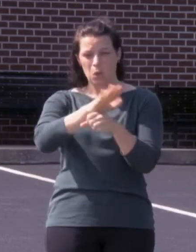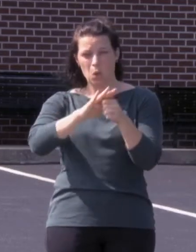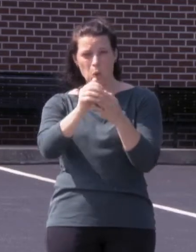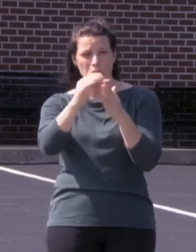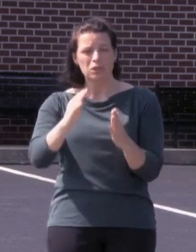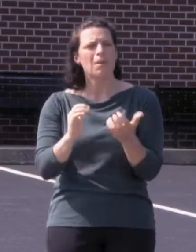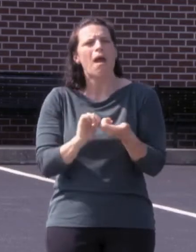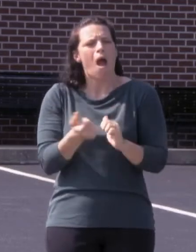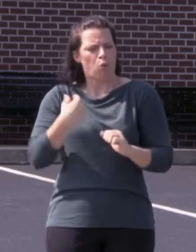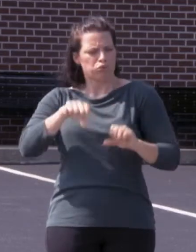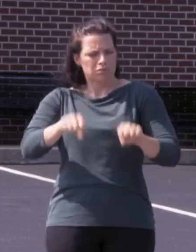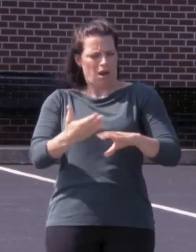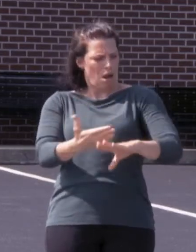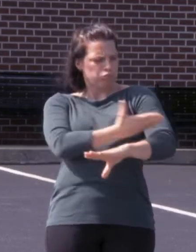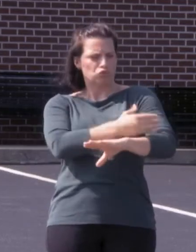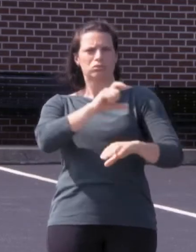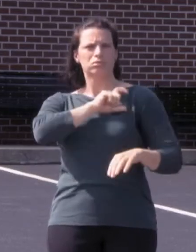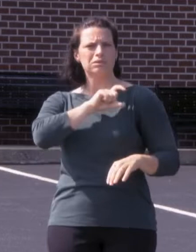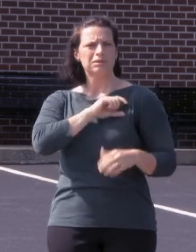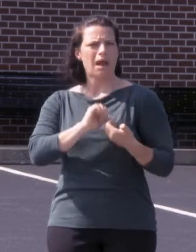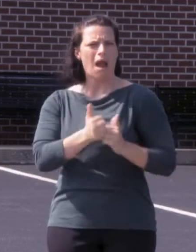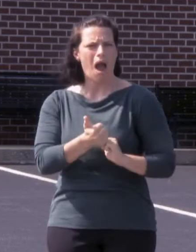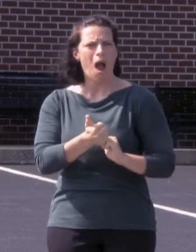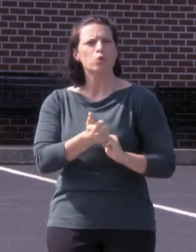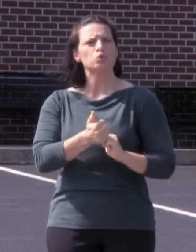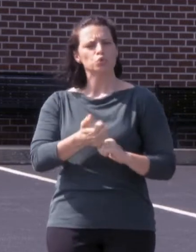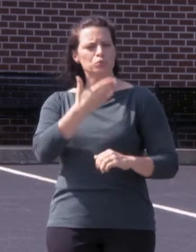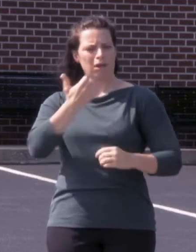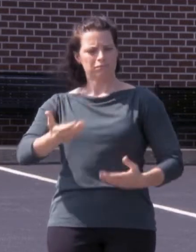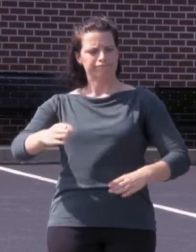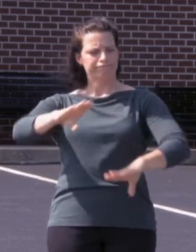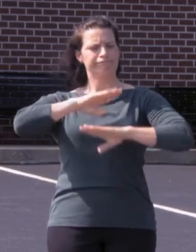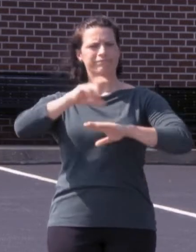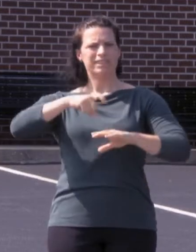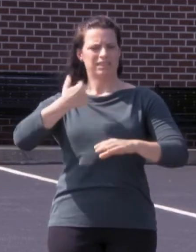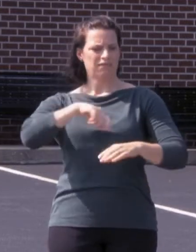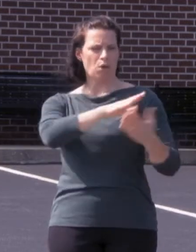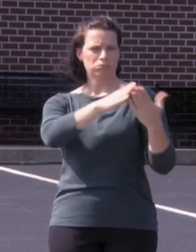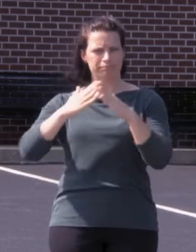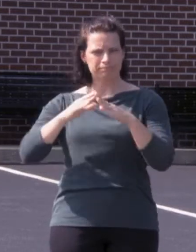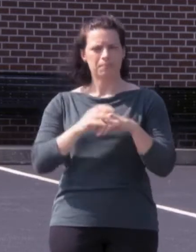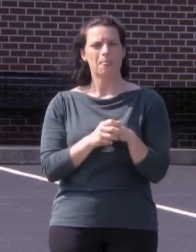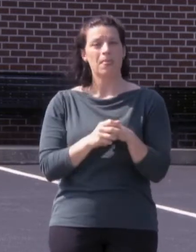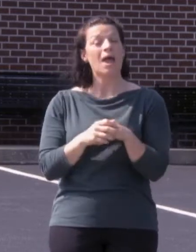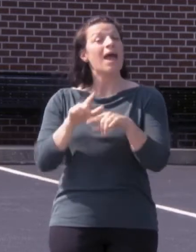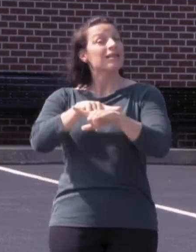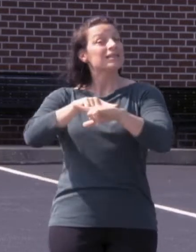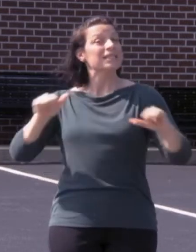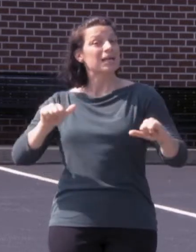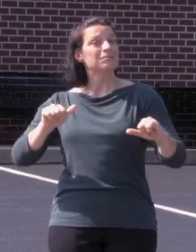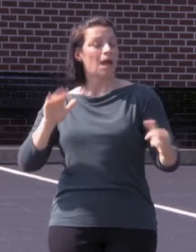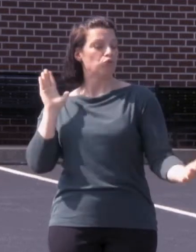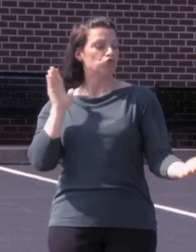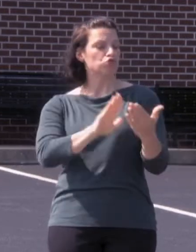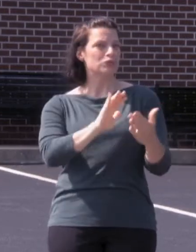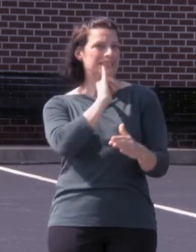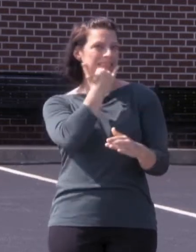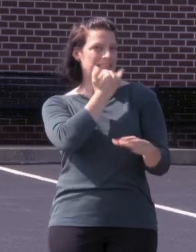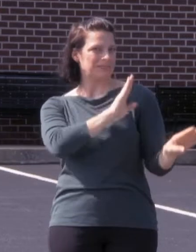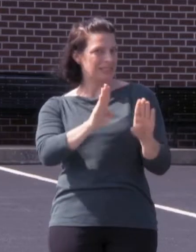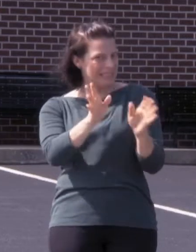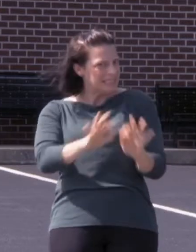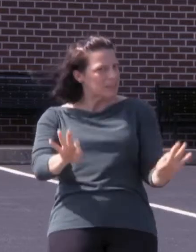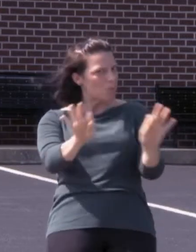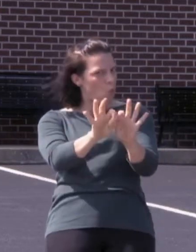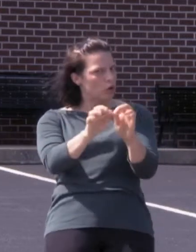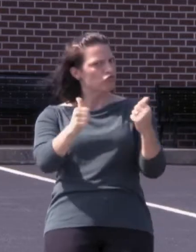about how we can improve policing to better meet the needs of our communities while reducing misconduct. And this is important. We're